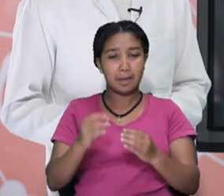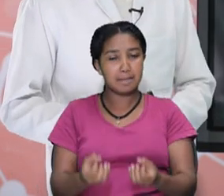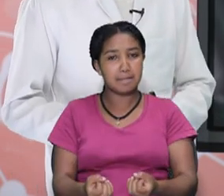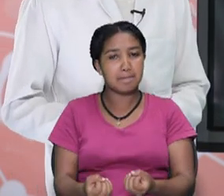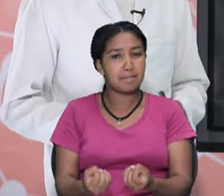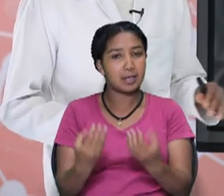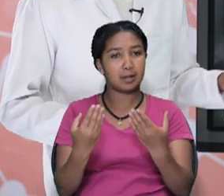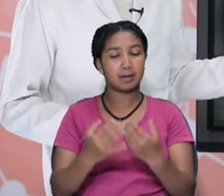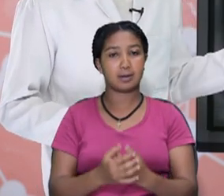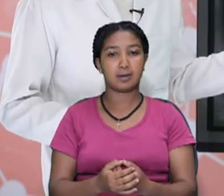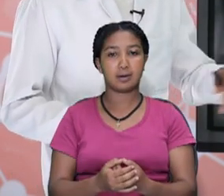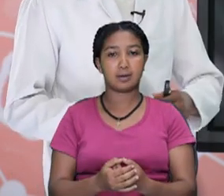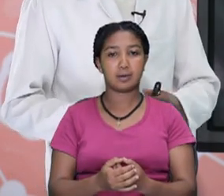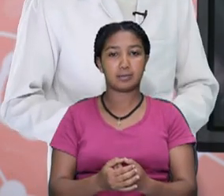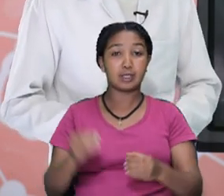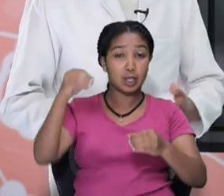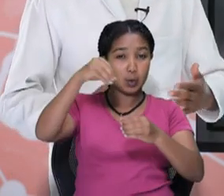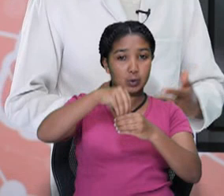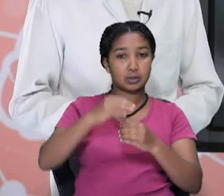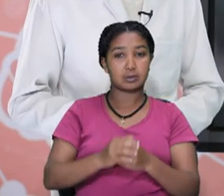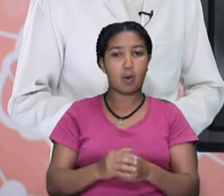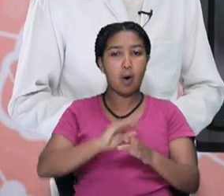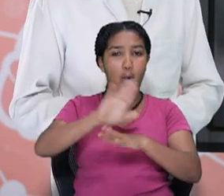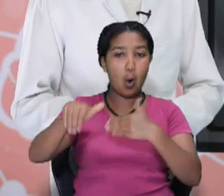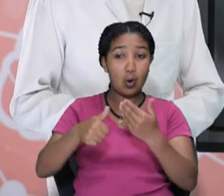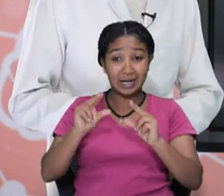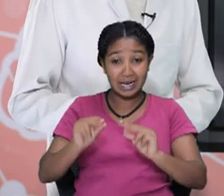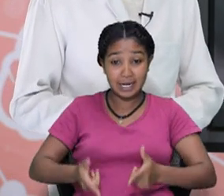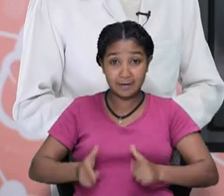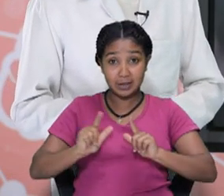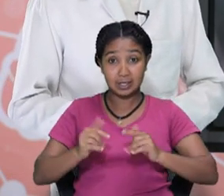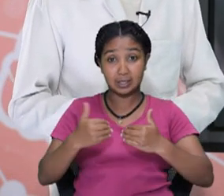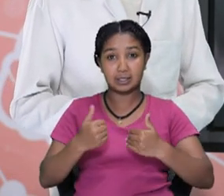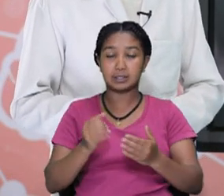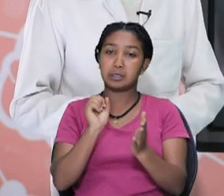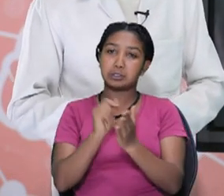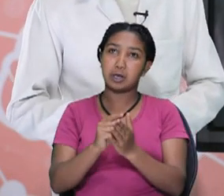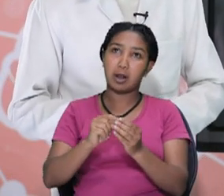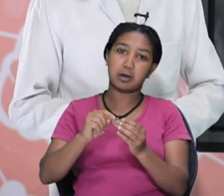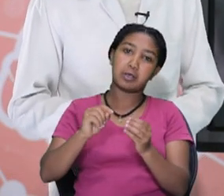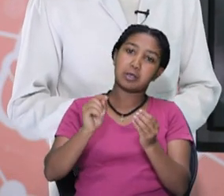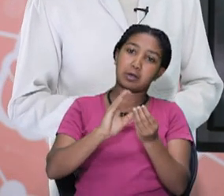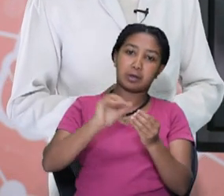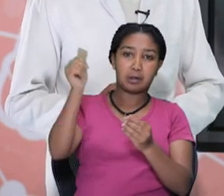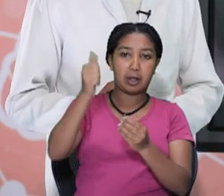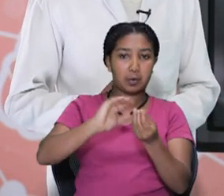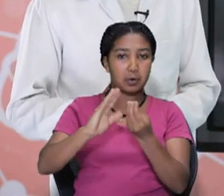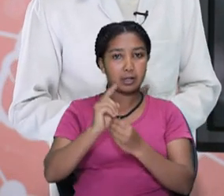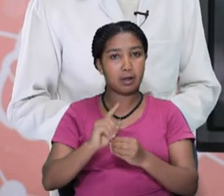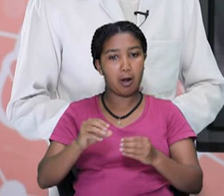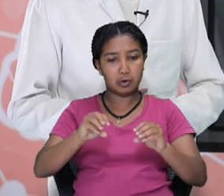many. It includes all non-living things such as climatic condition,